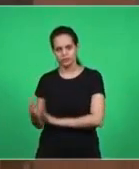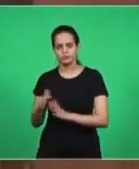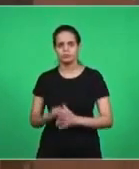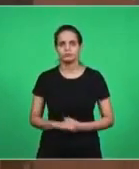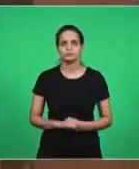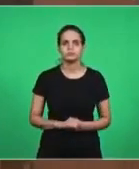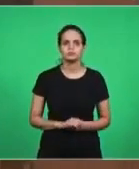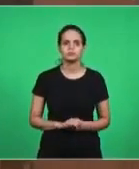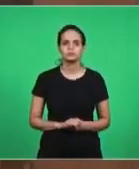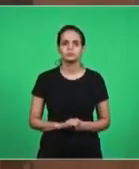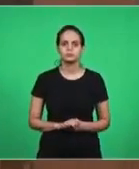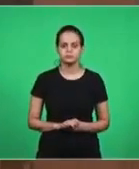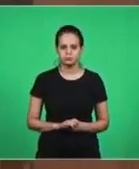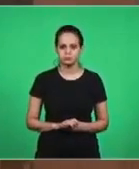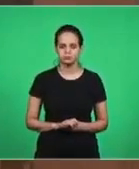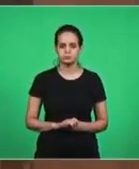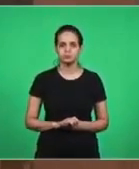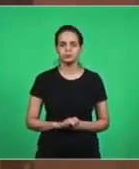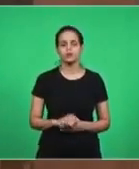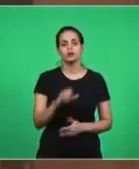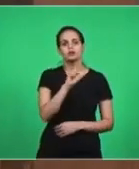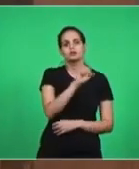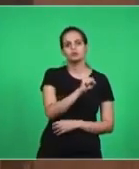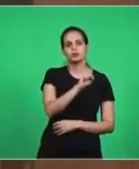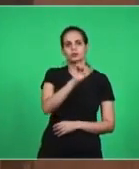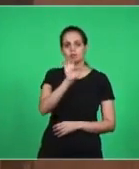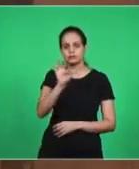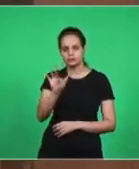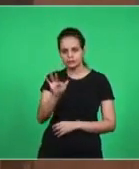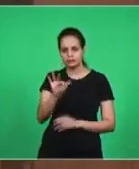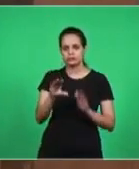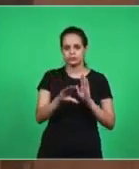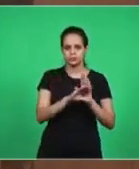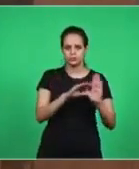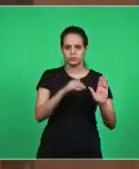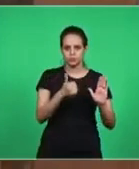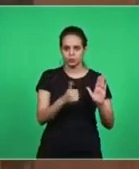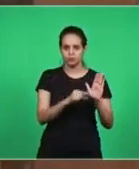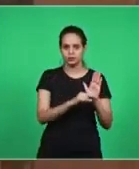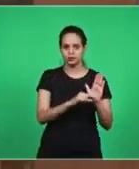verse 9, Zephaniah chapter 1, actually